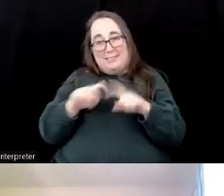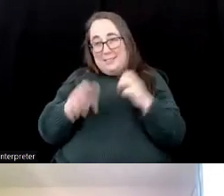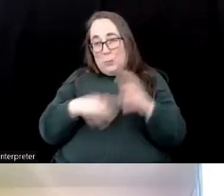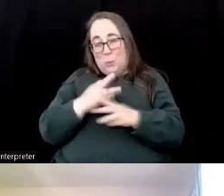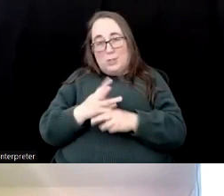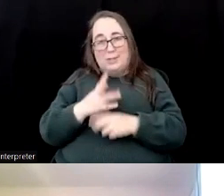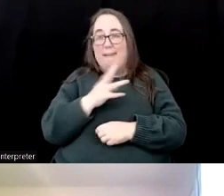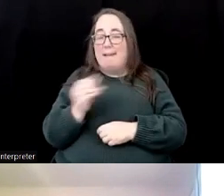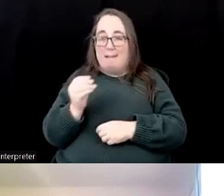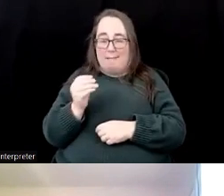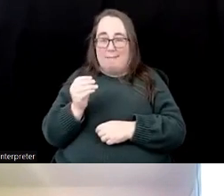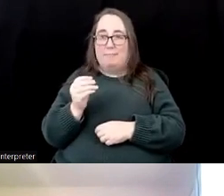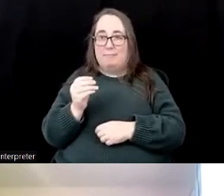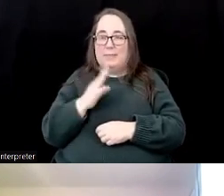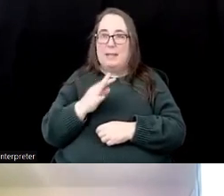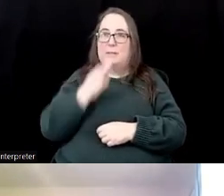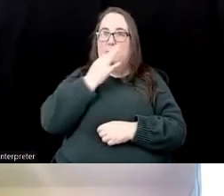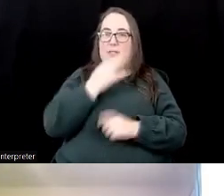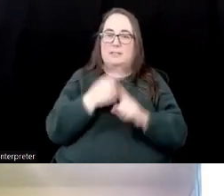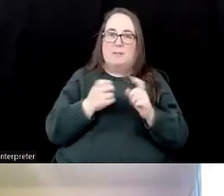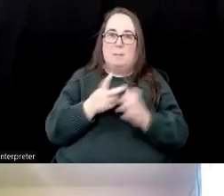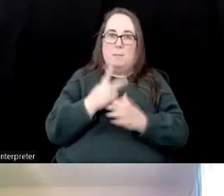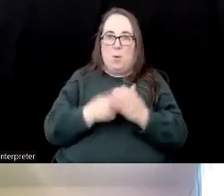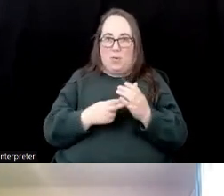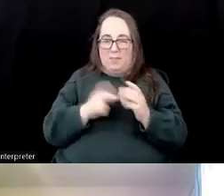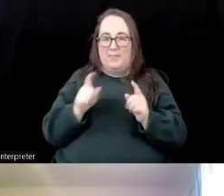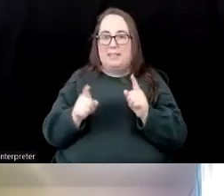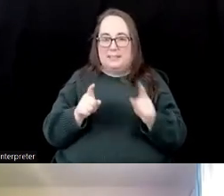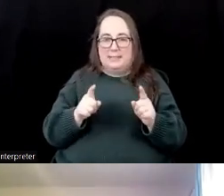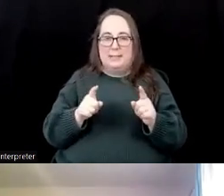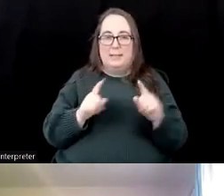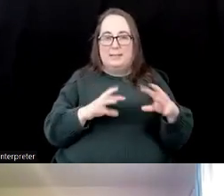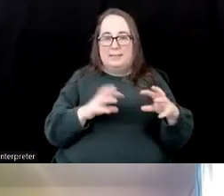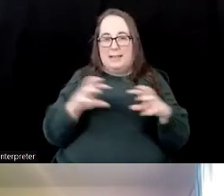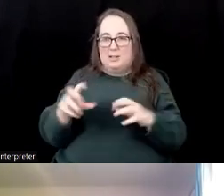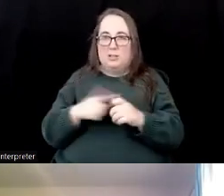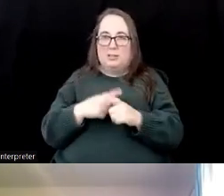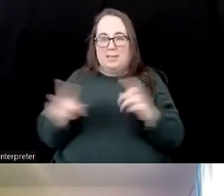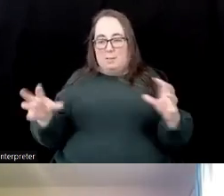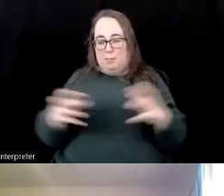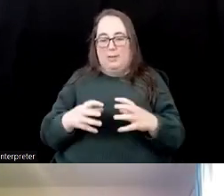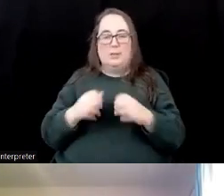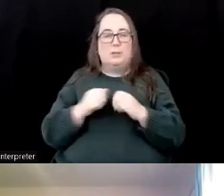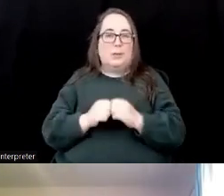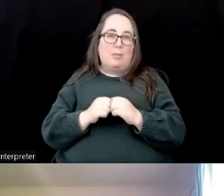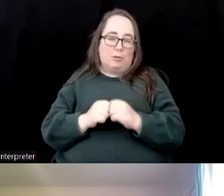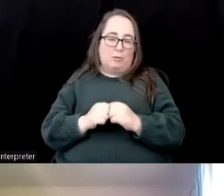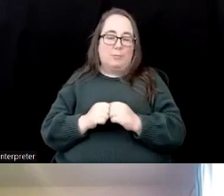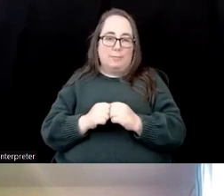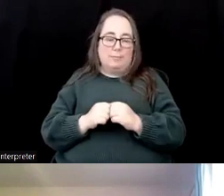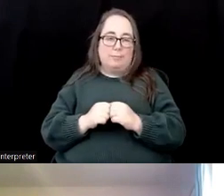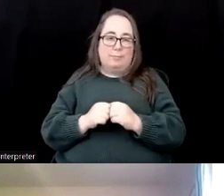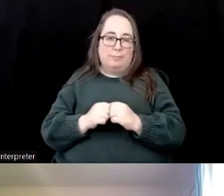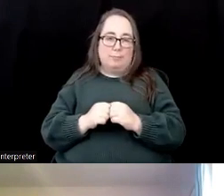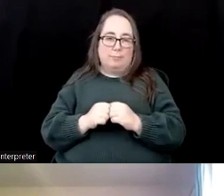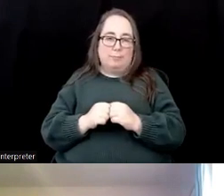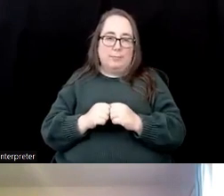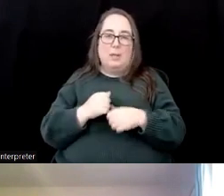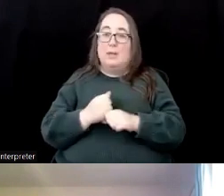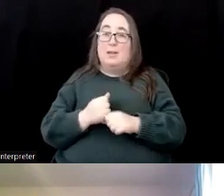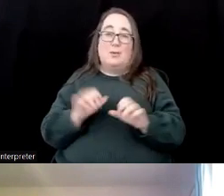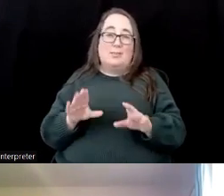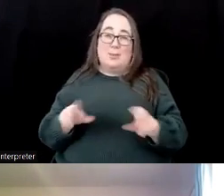taking the expertise from both of these sectors and bringing it together really creates such a